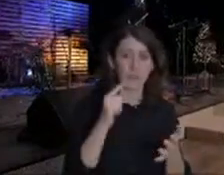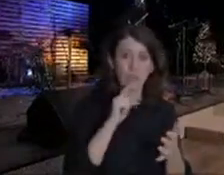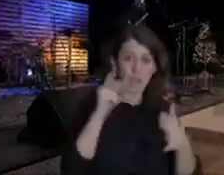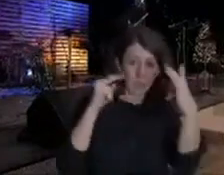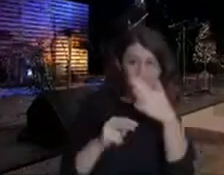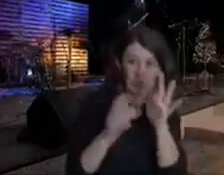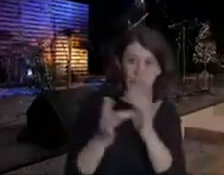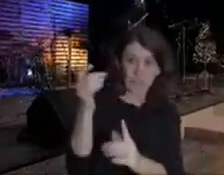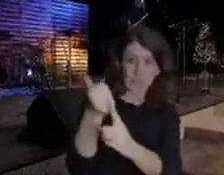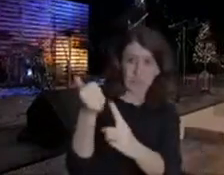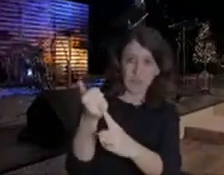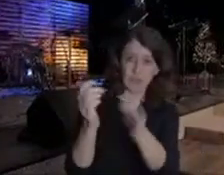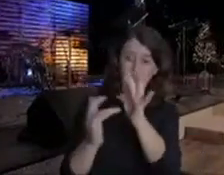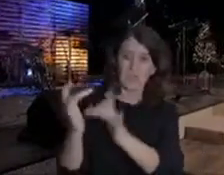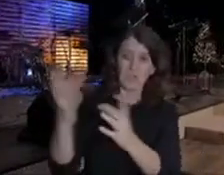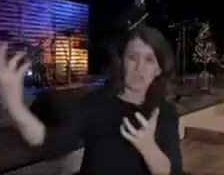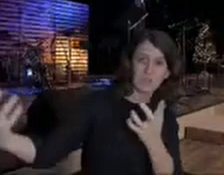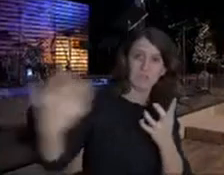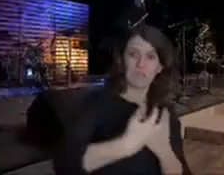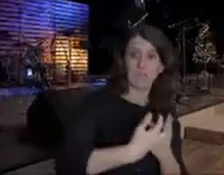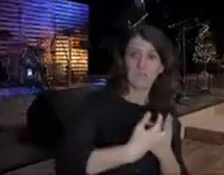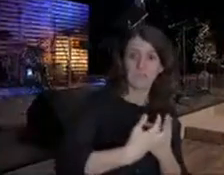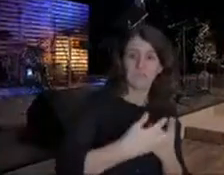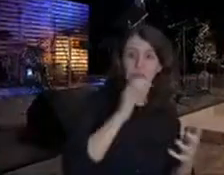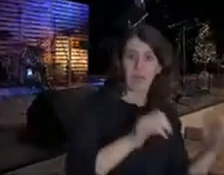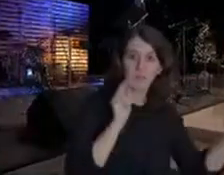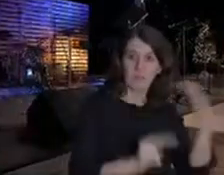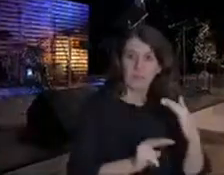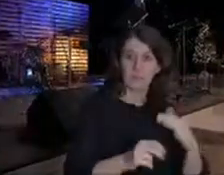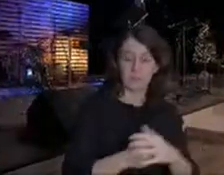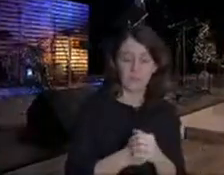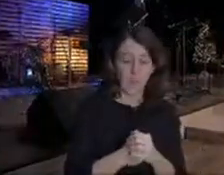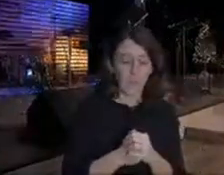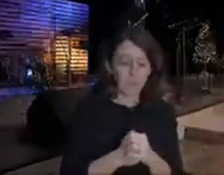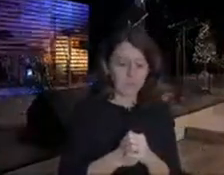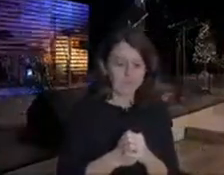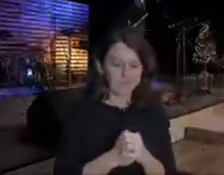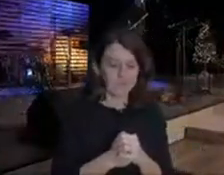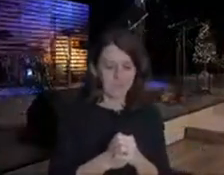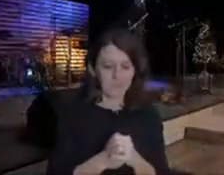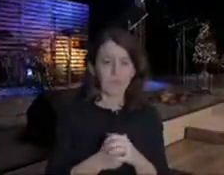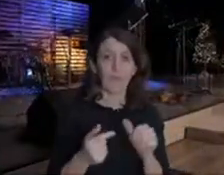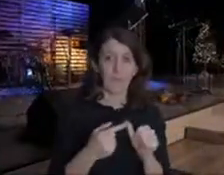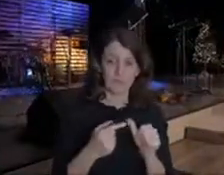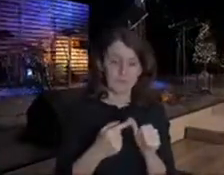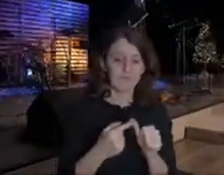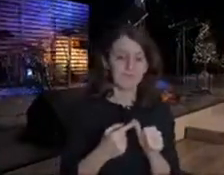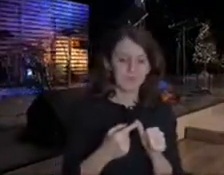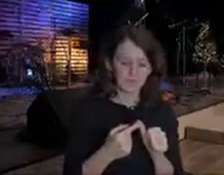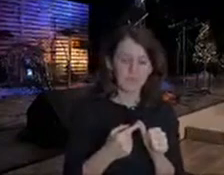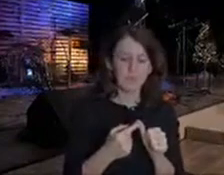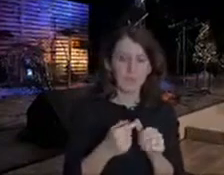Jesus? Right? Did Jesus fulfill these marks? Do we see these marks in Jesus? So the first mark is this